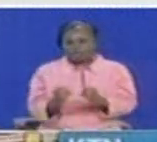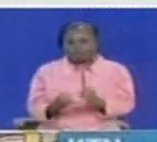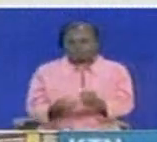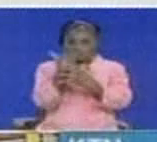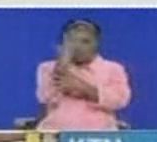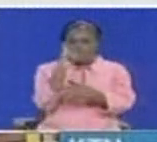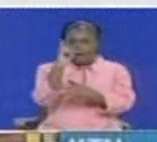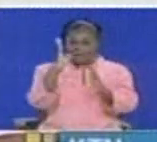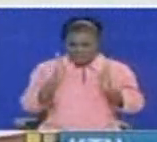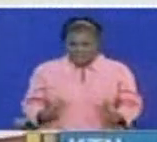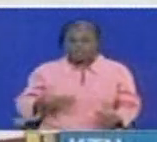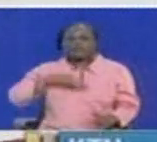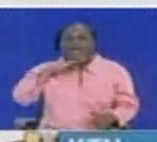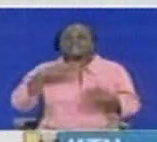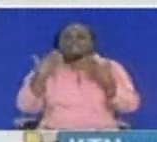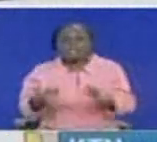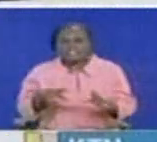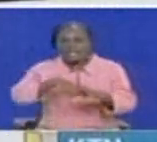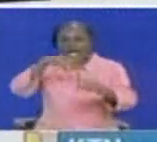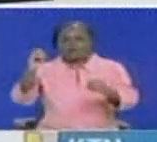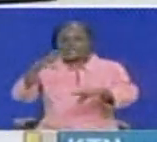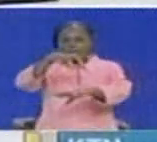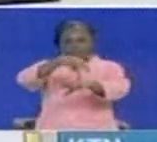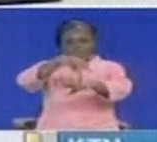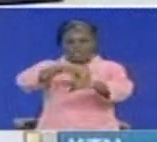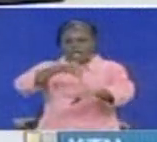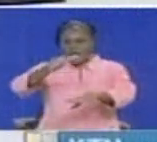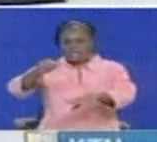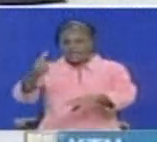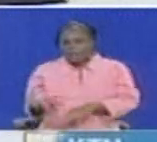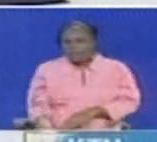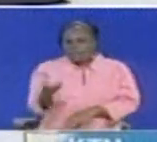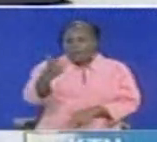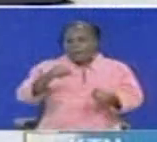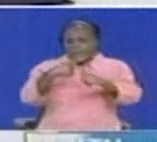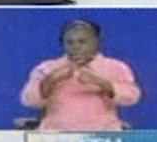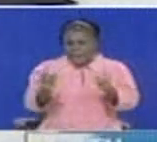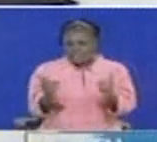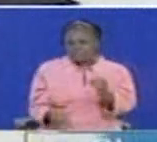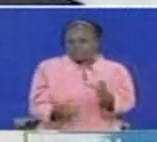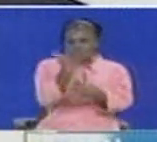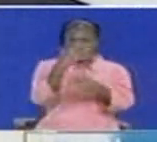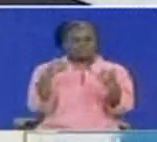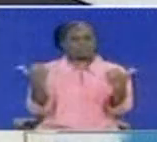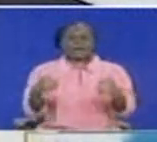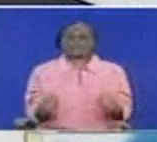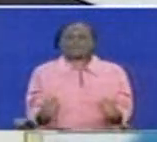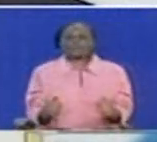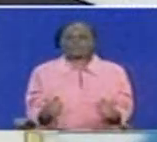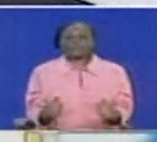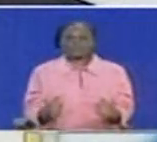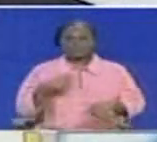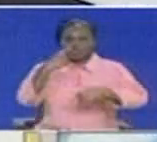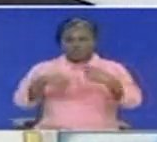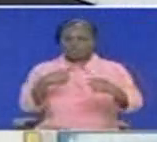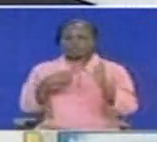person has been killed outside a mosque, and another grenade which was thrown outside the Shrunk's hotel failed to explode. We'll of course continue to